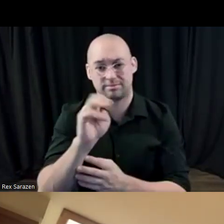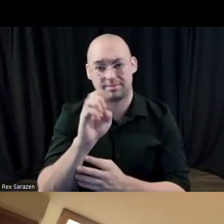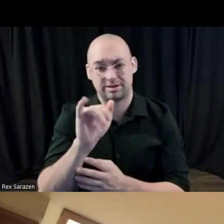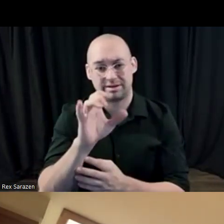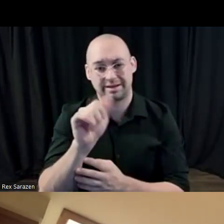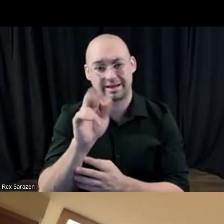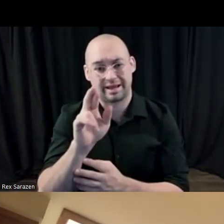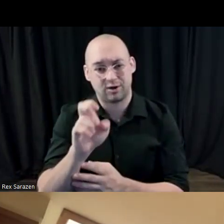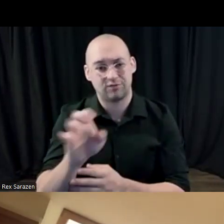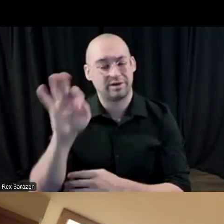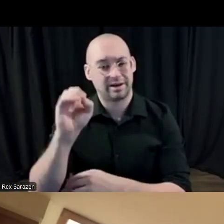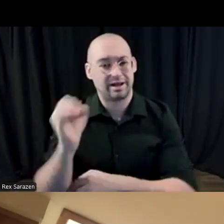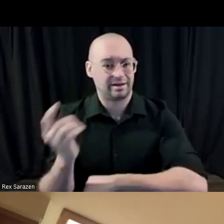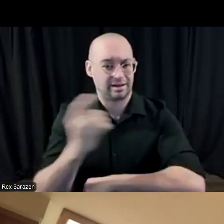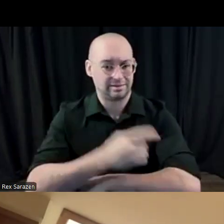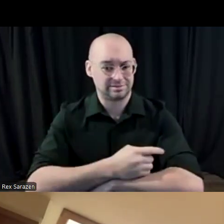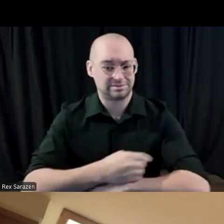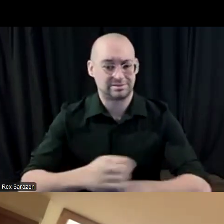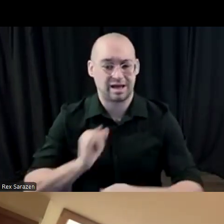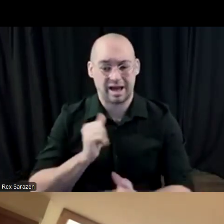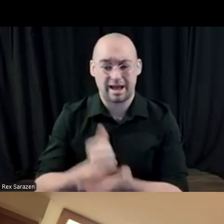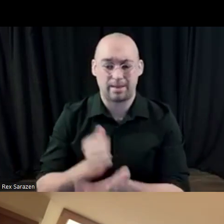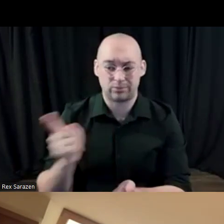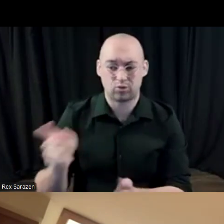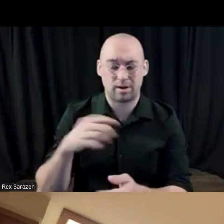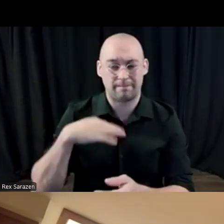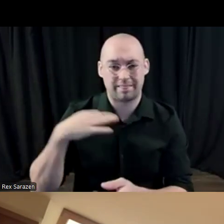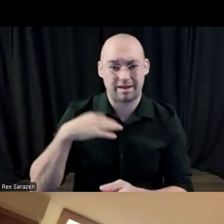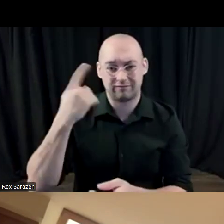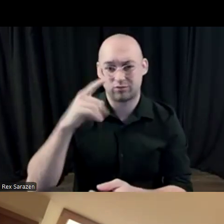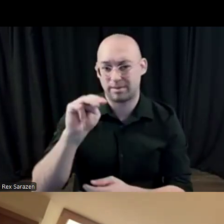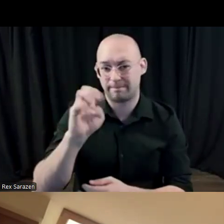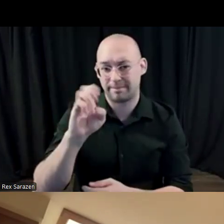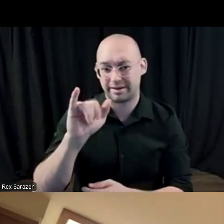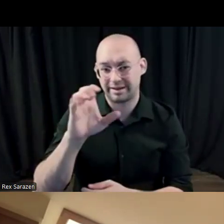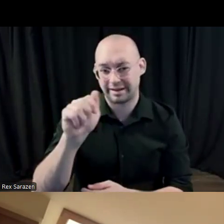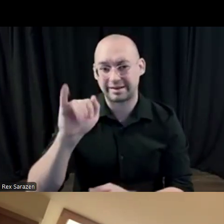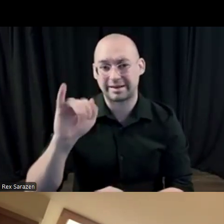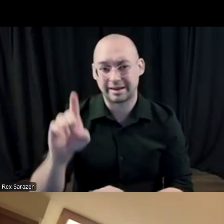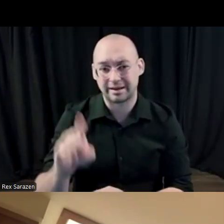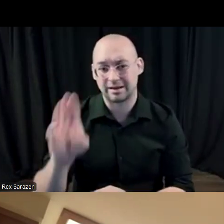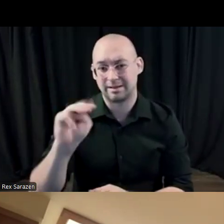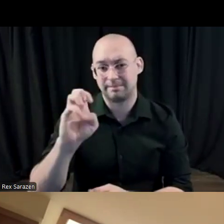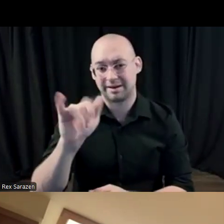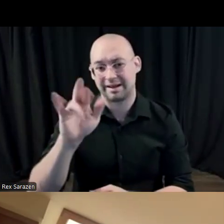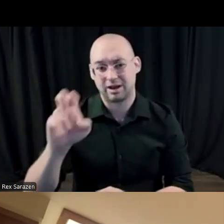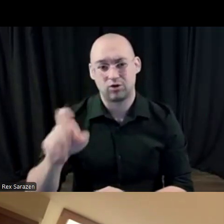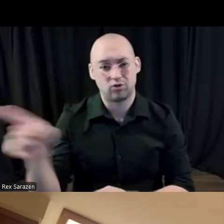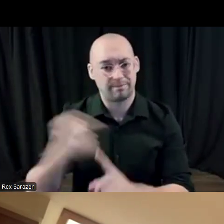days. I helped her apply for Medicaid, and her monthly income